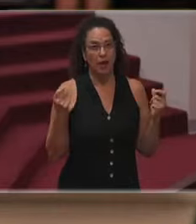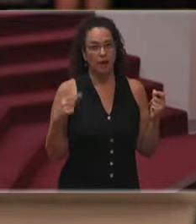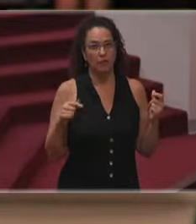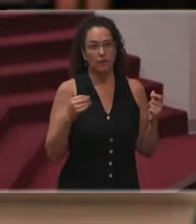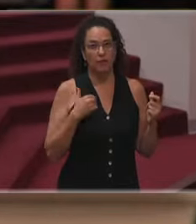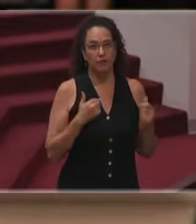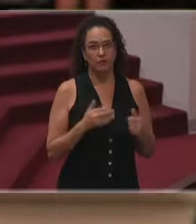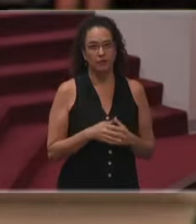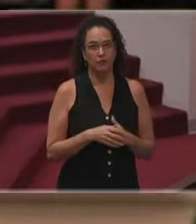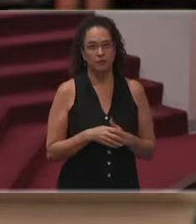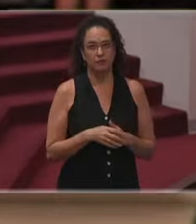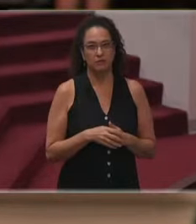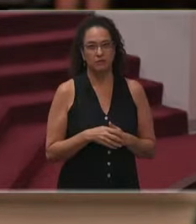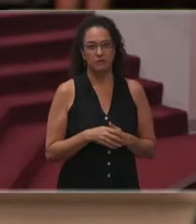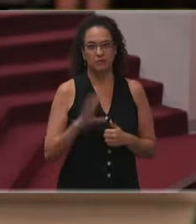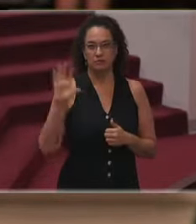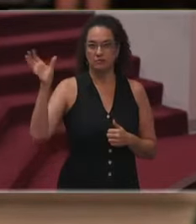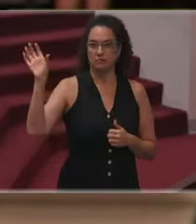things?